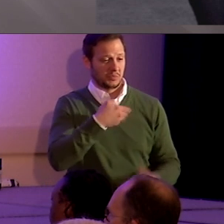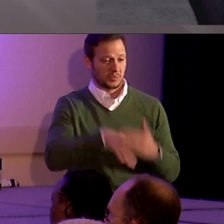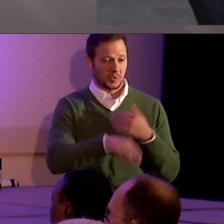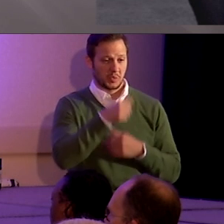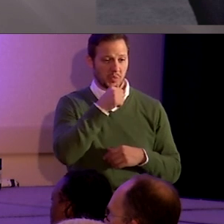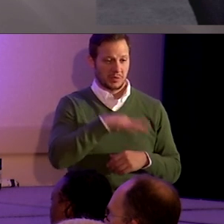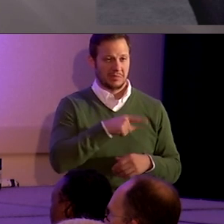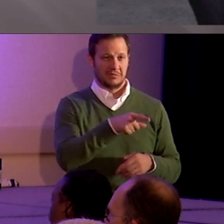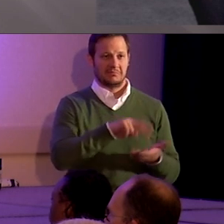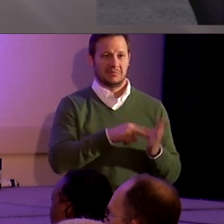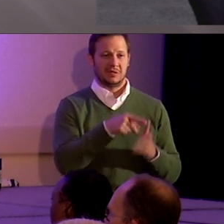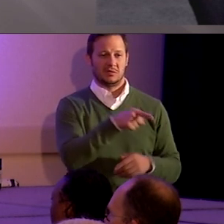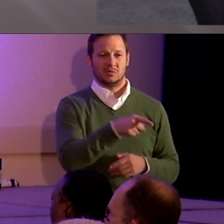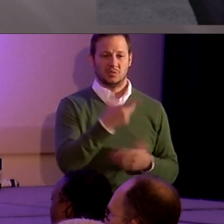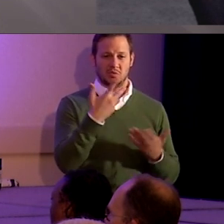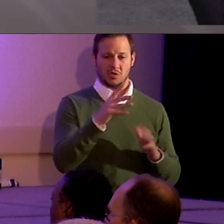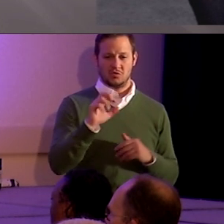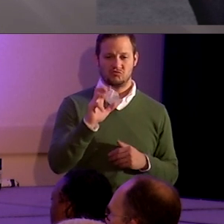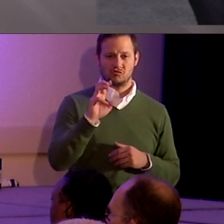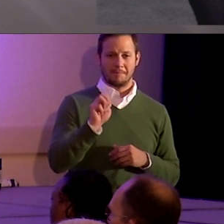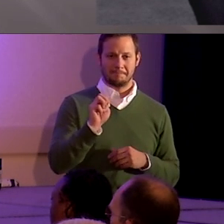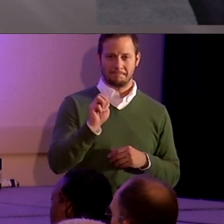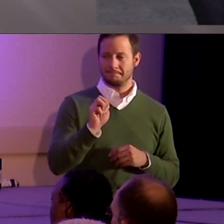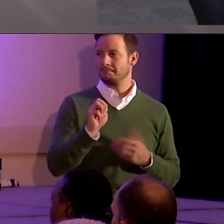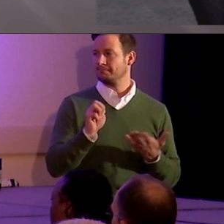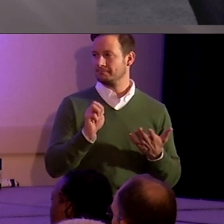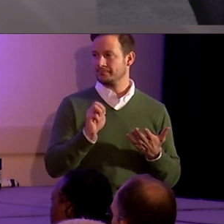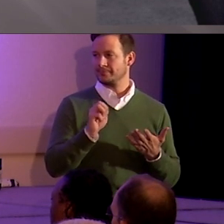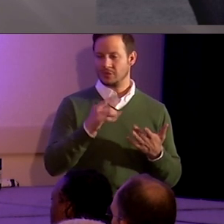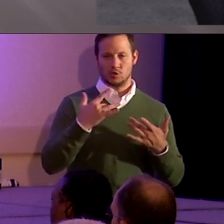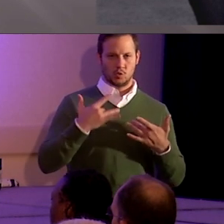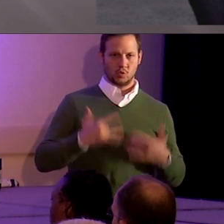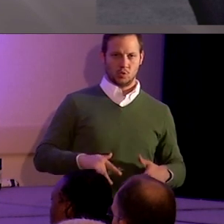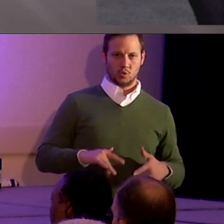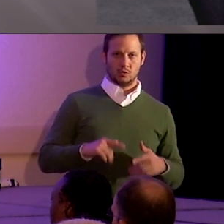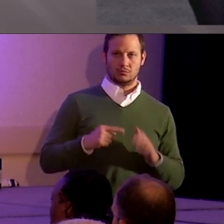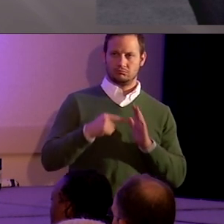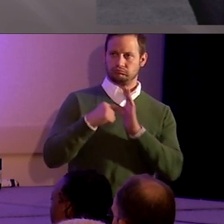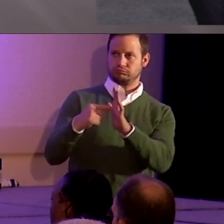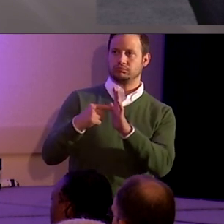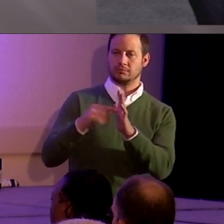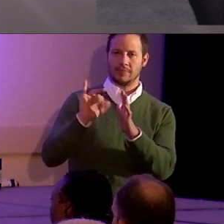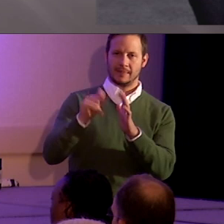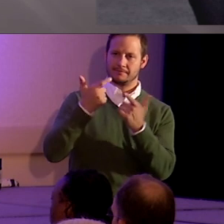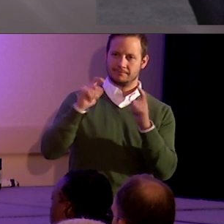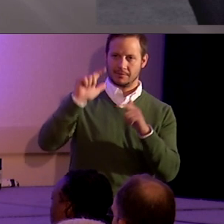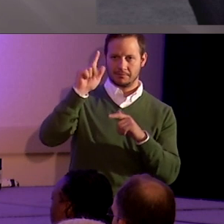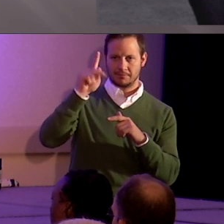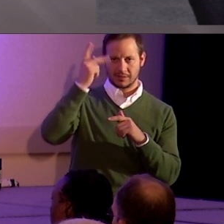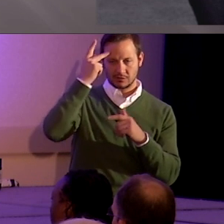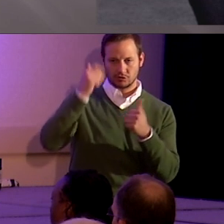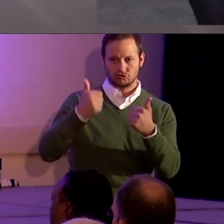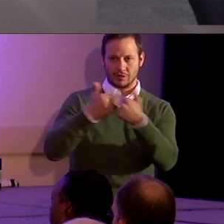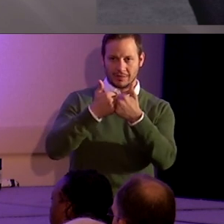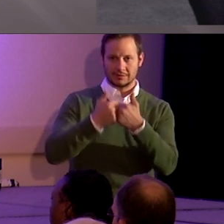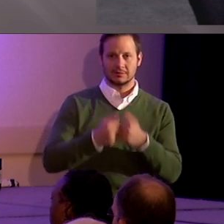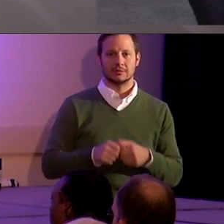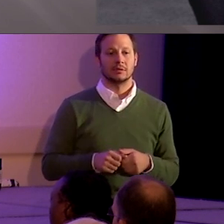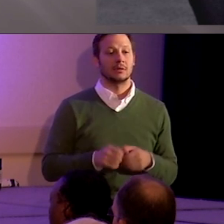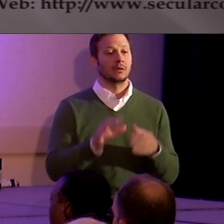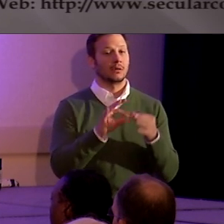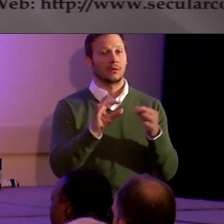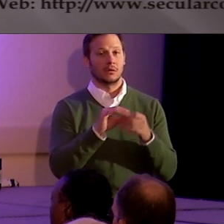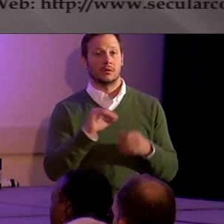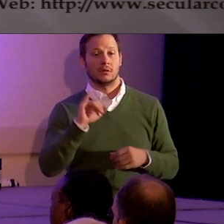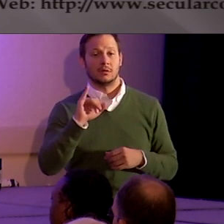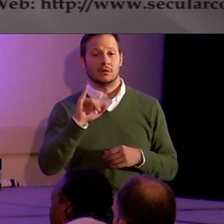nude protest is an important political challenge. As the Marxist Mansur Hikmat said, in Islam, be